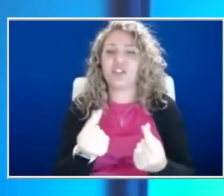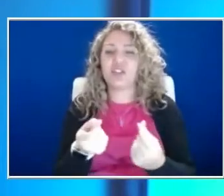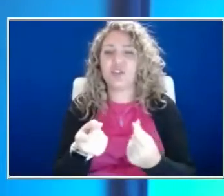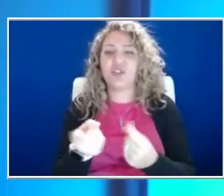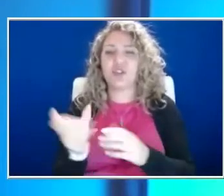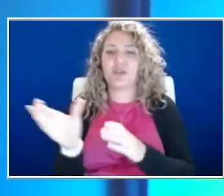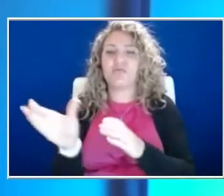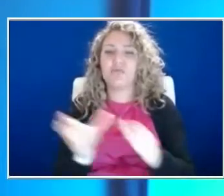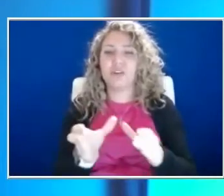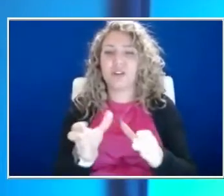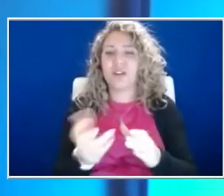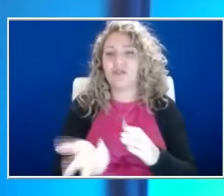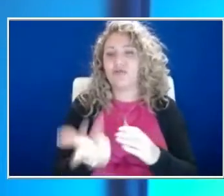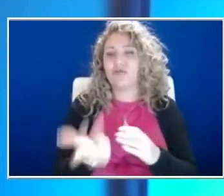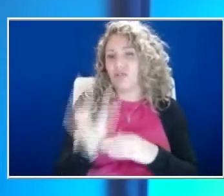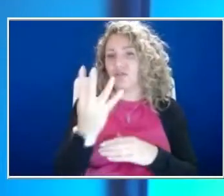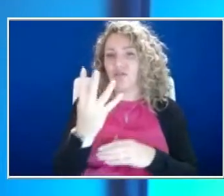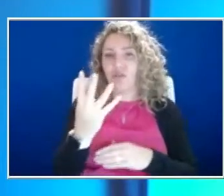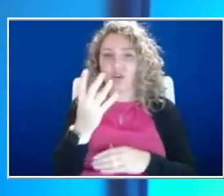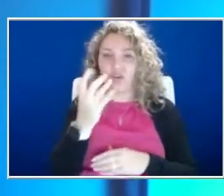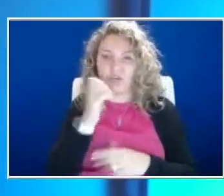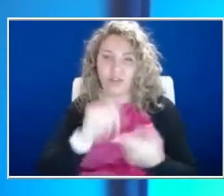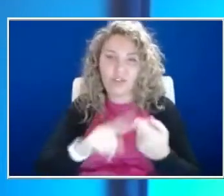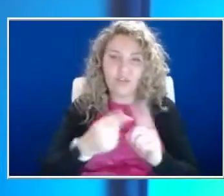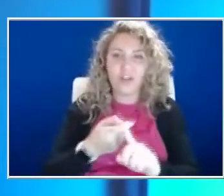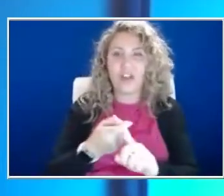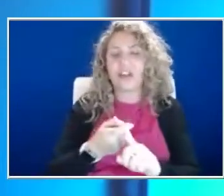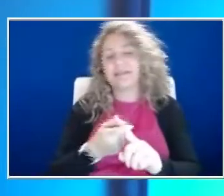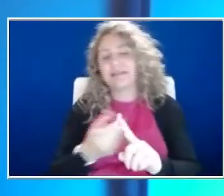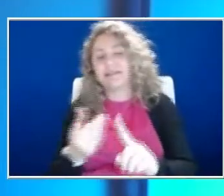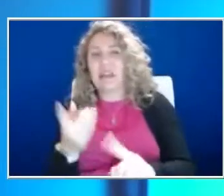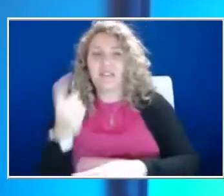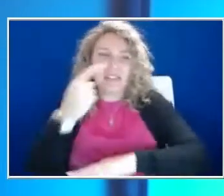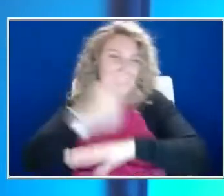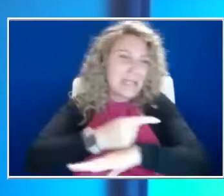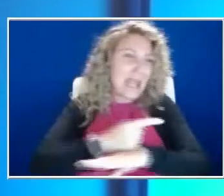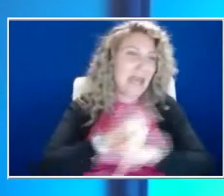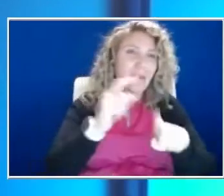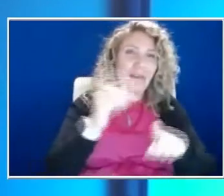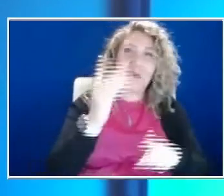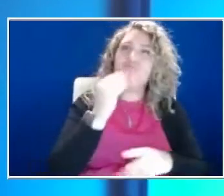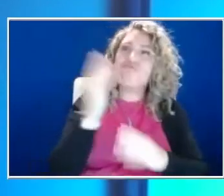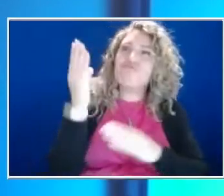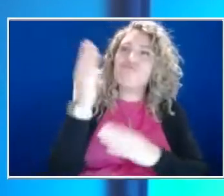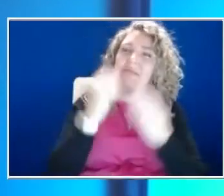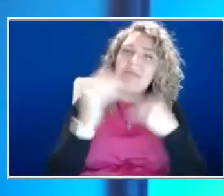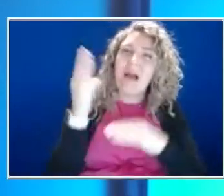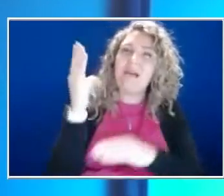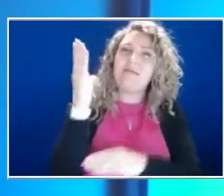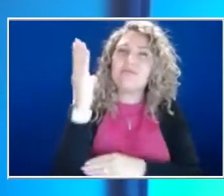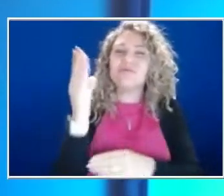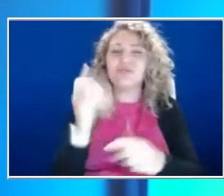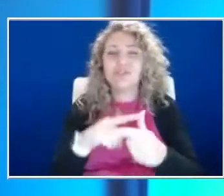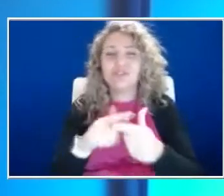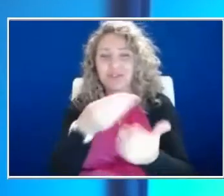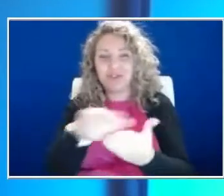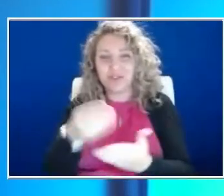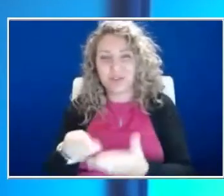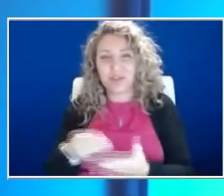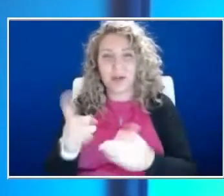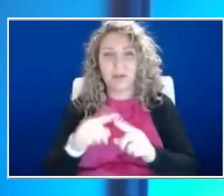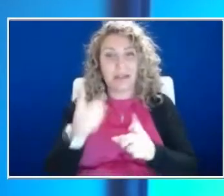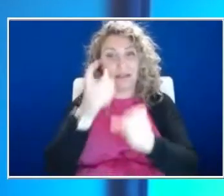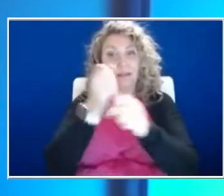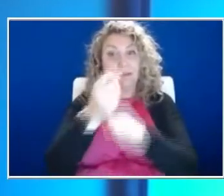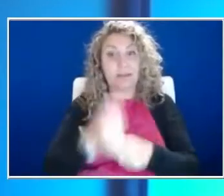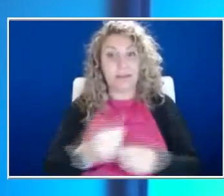of her girlfriends and they come in and they make a day of it. They go have lunch, they get their mammograms, and they go shopping. But it is an annual event for them.